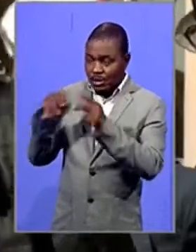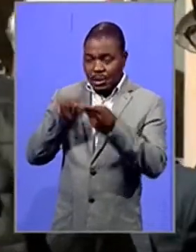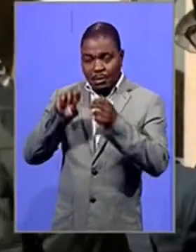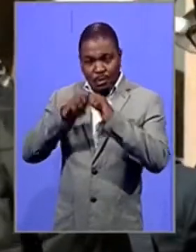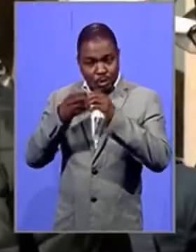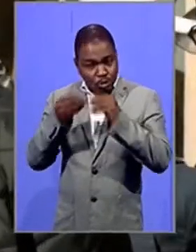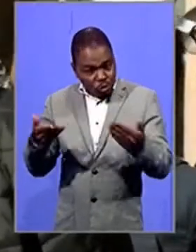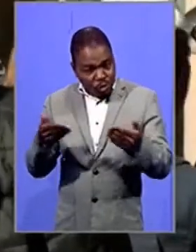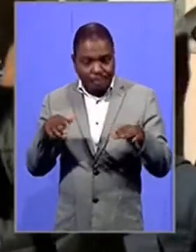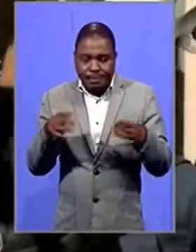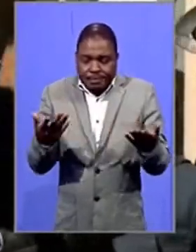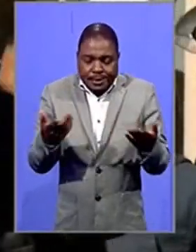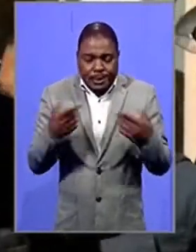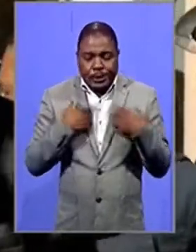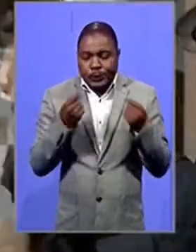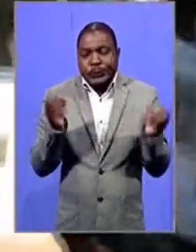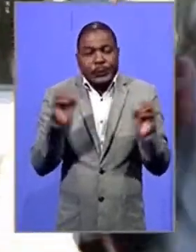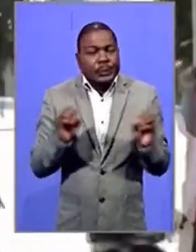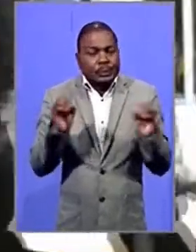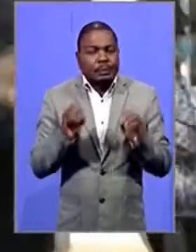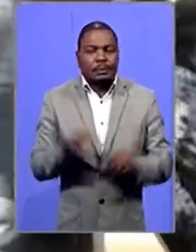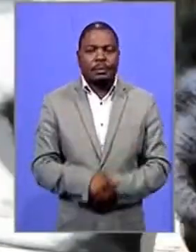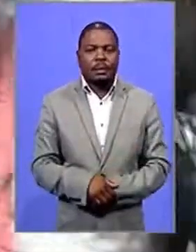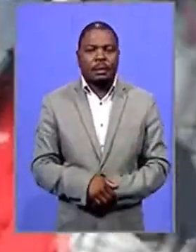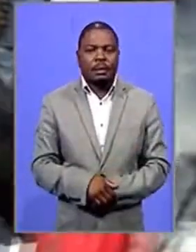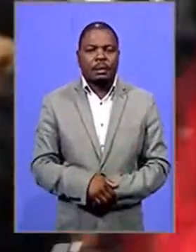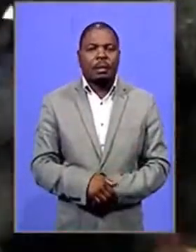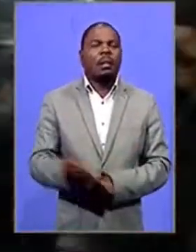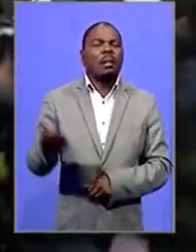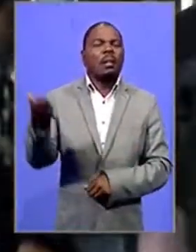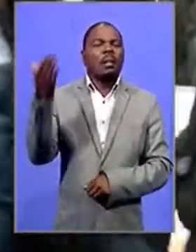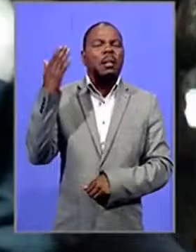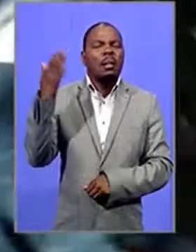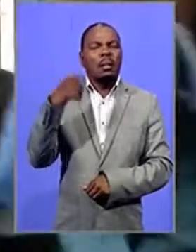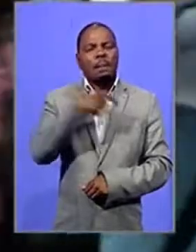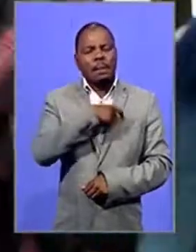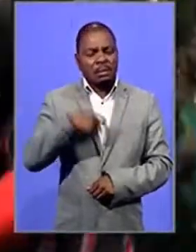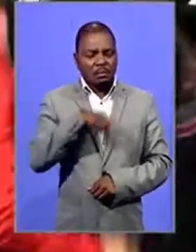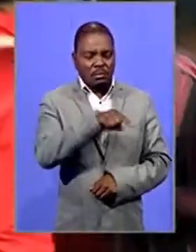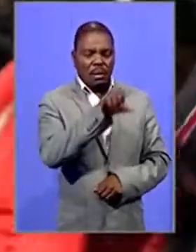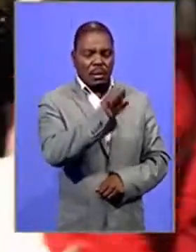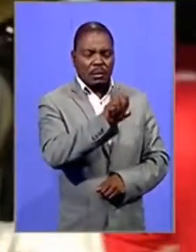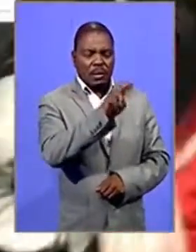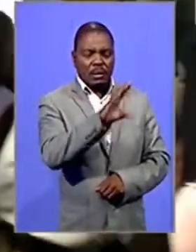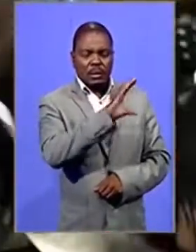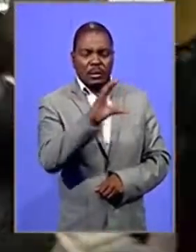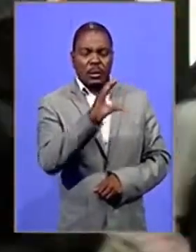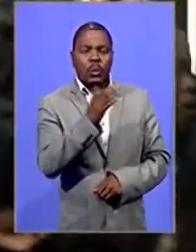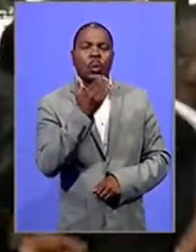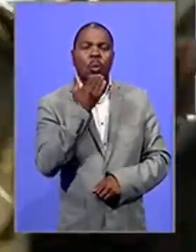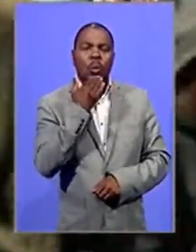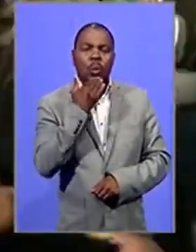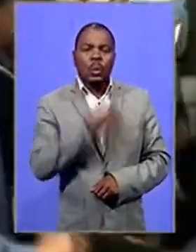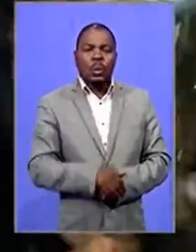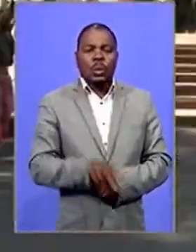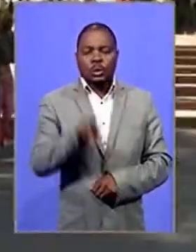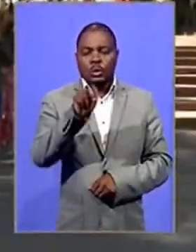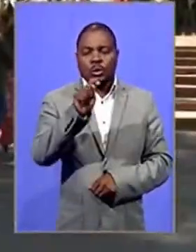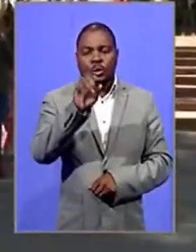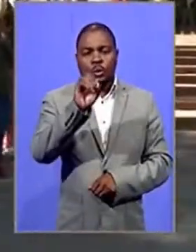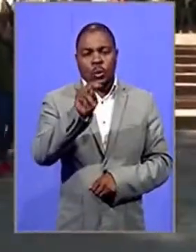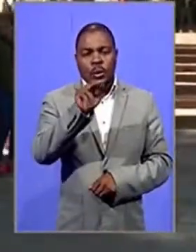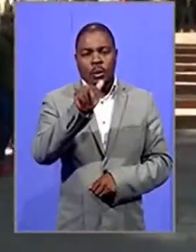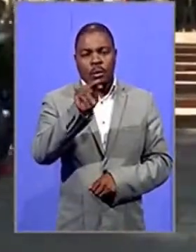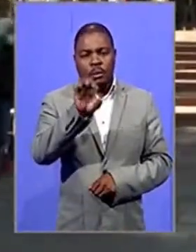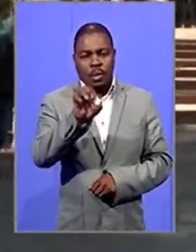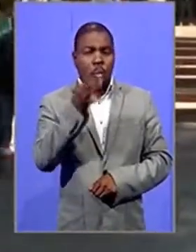matters, then there's nothing that we can do. And President wa mehleng wa kemedi ya Baithuti University ena Moses Ntonyane o